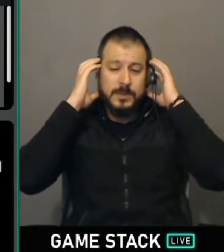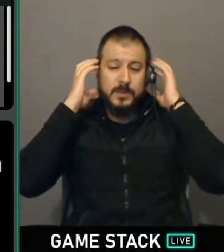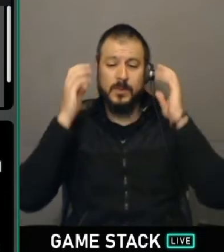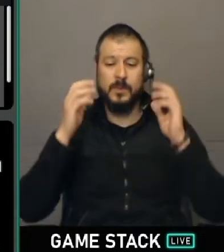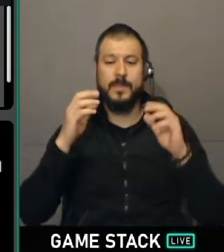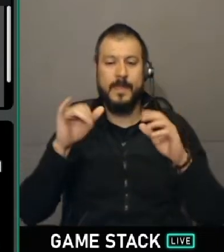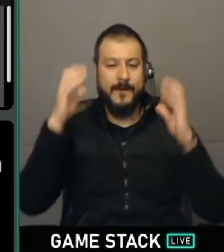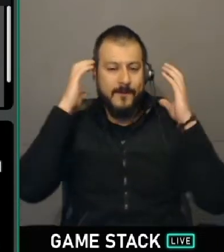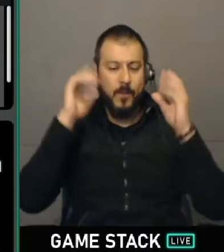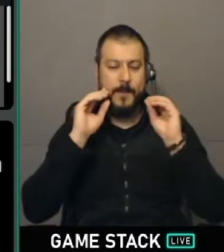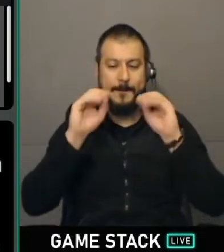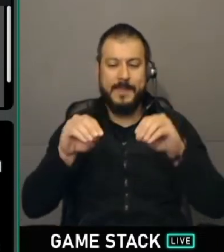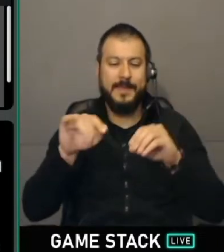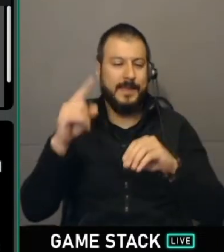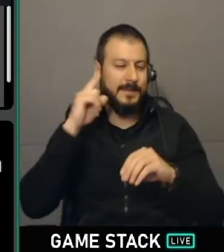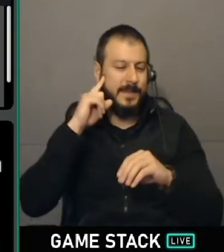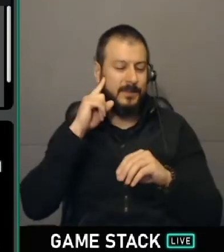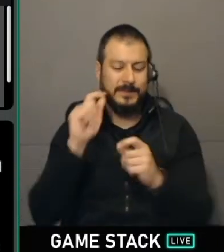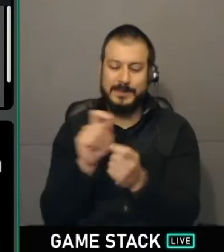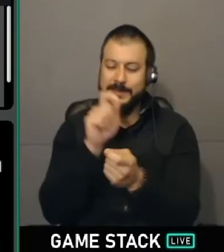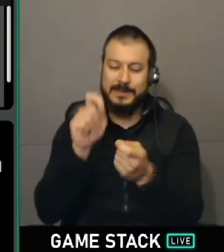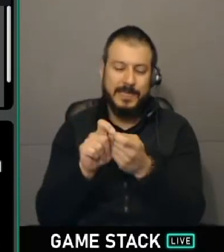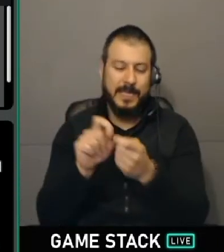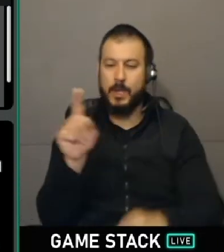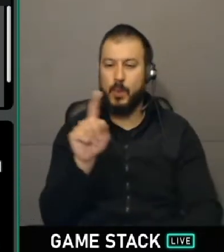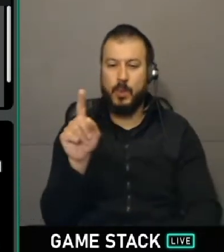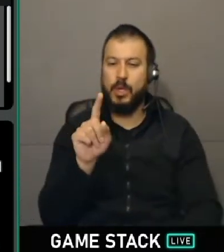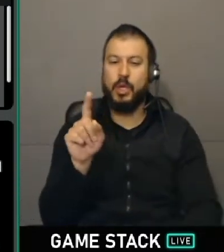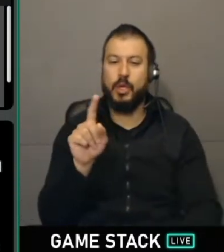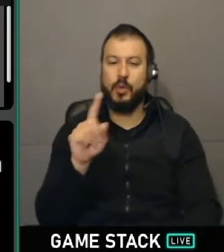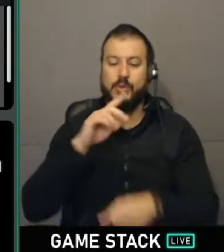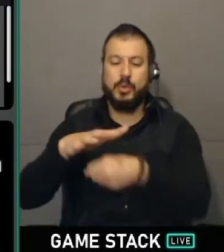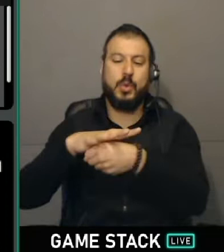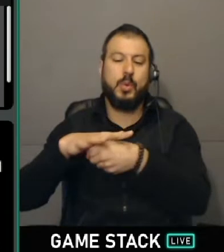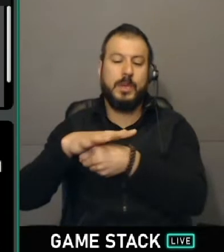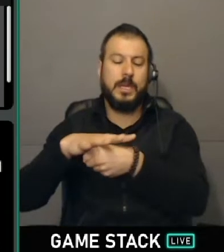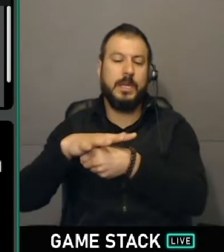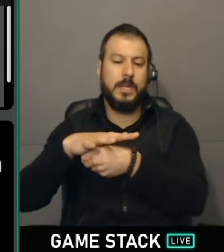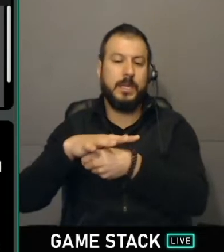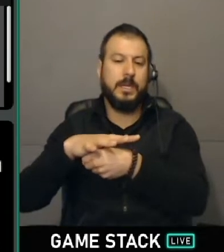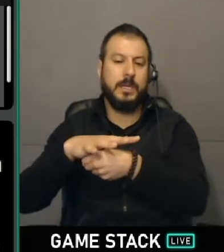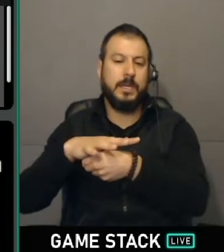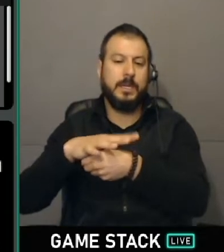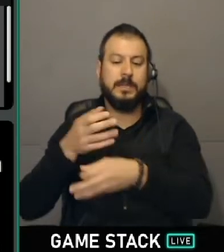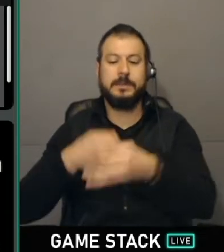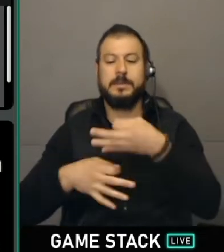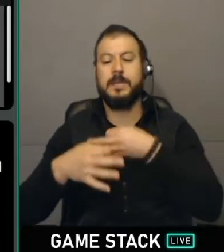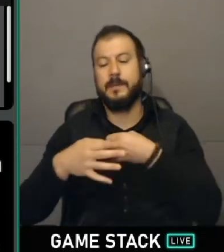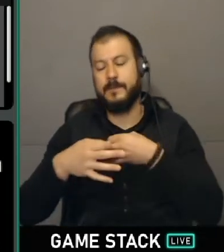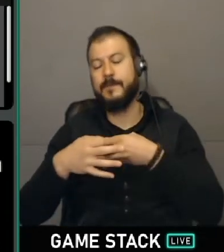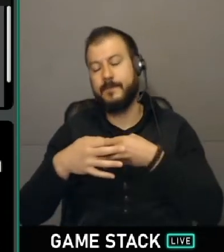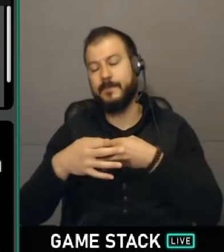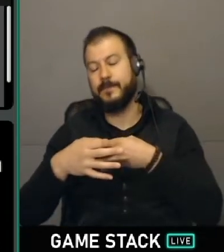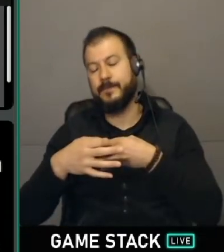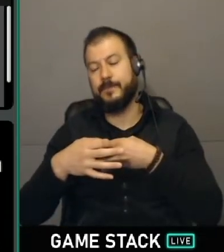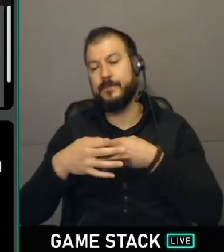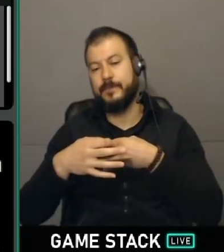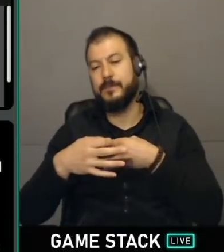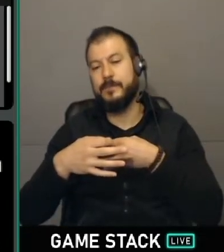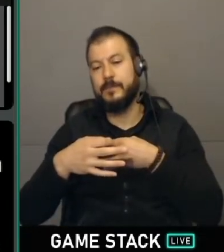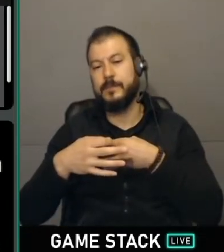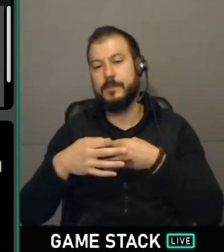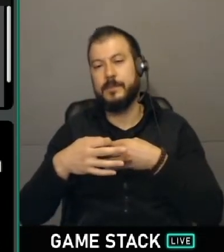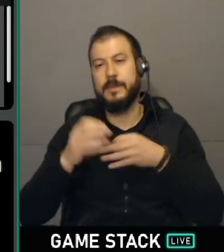that sound exactly where it was located, instead of being placed